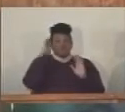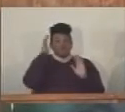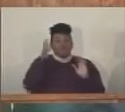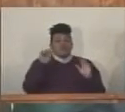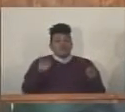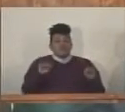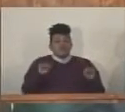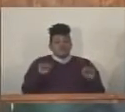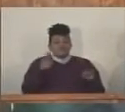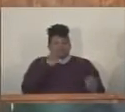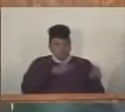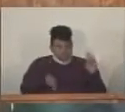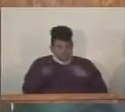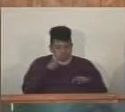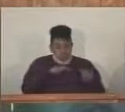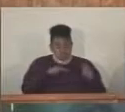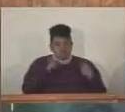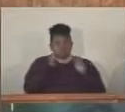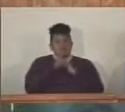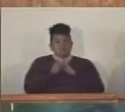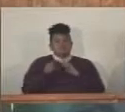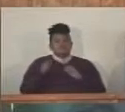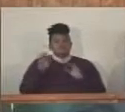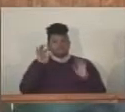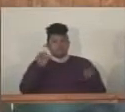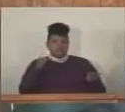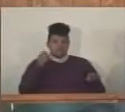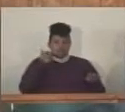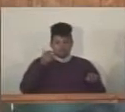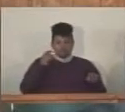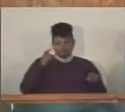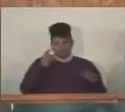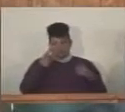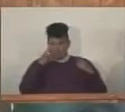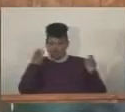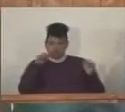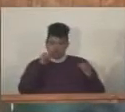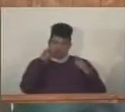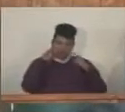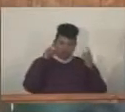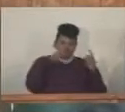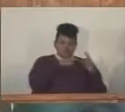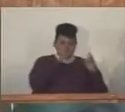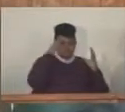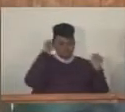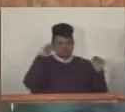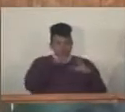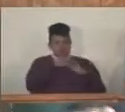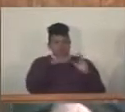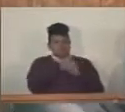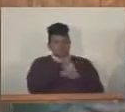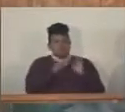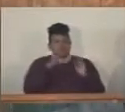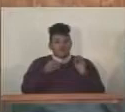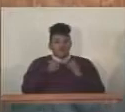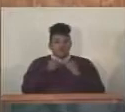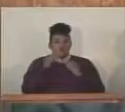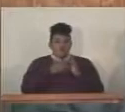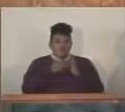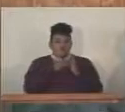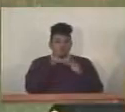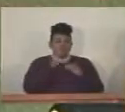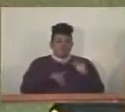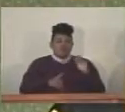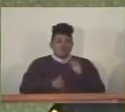when it is that we consider that the administration of justice would be better served if the offenses are